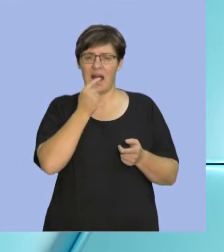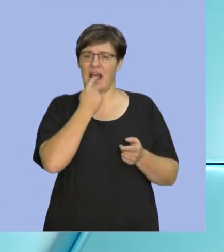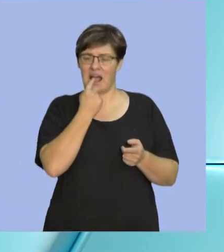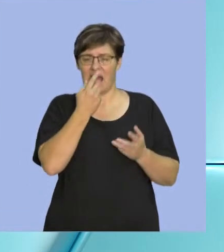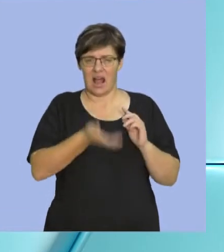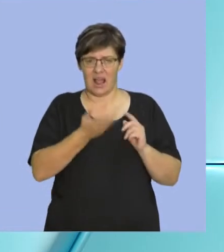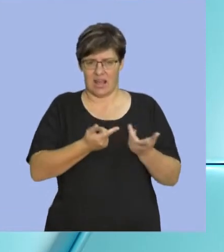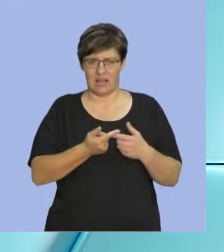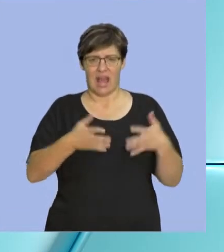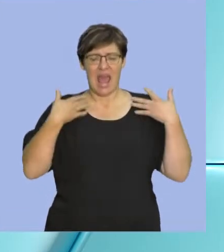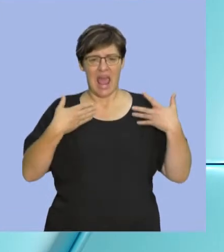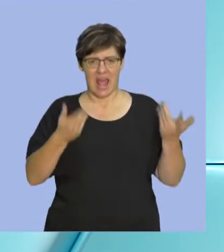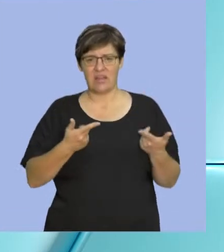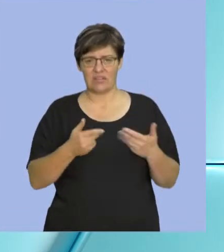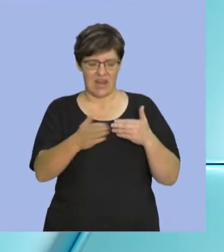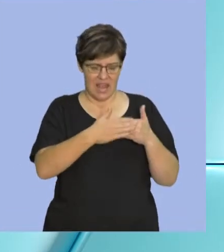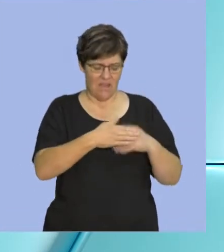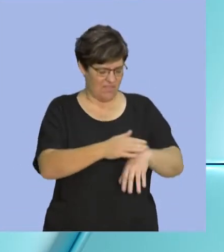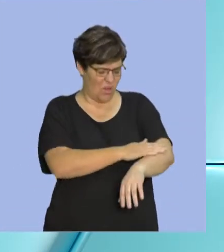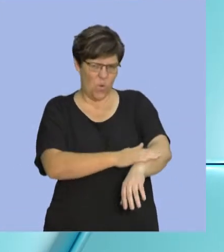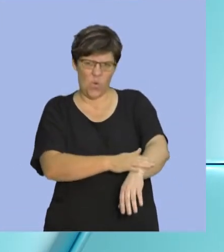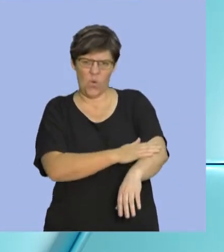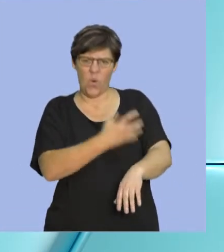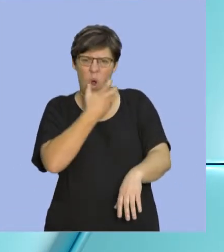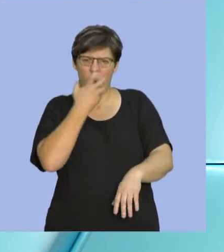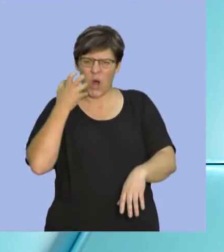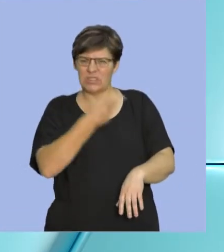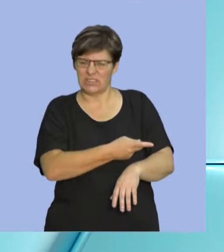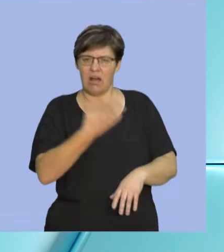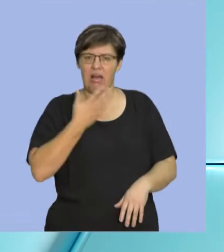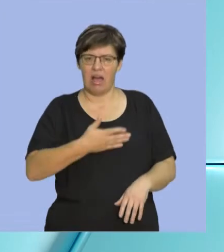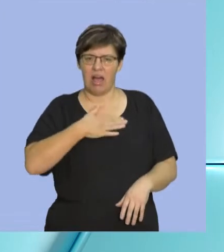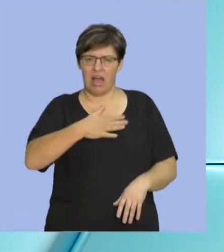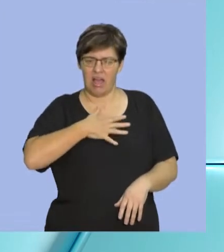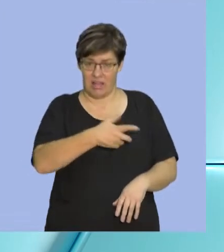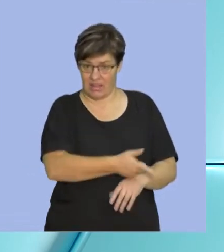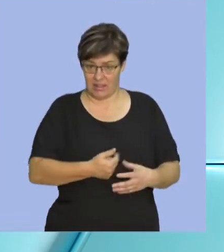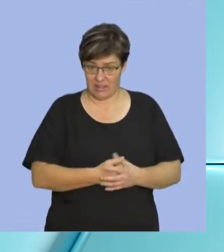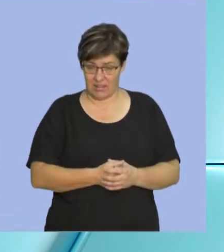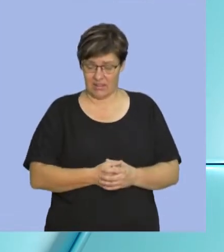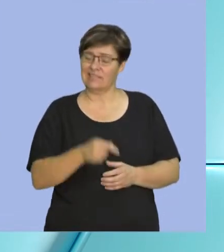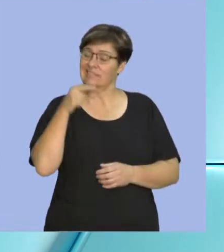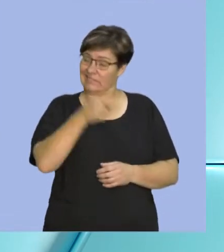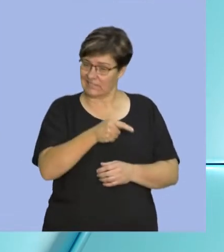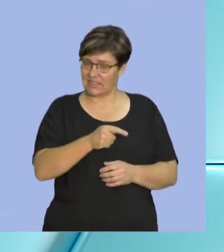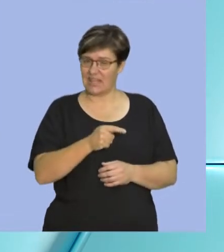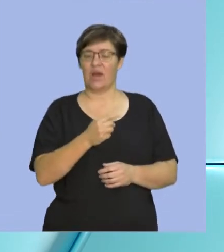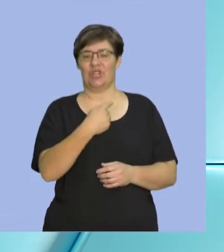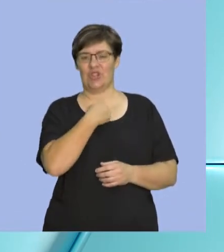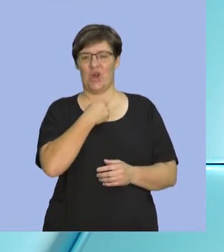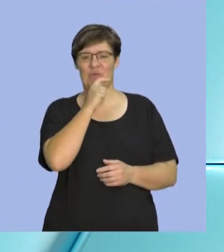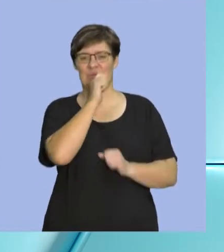air. And you feel this if you're close to them, you feel this hot air from their breath. Now, that is a mechanism that they use